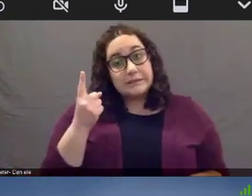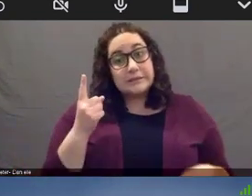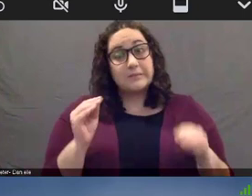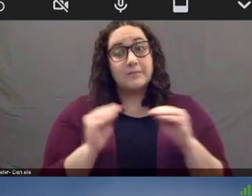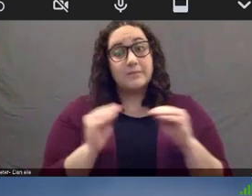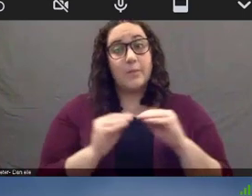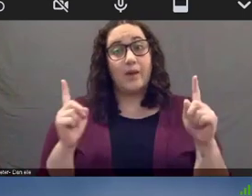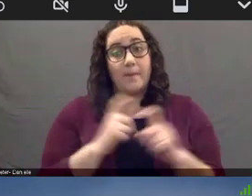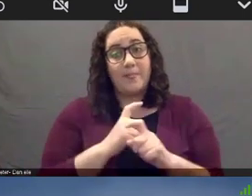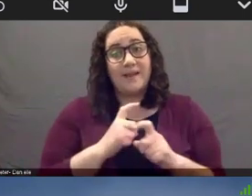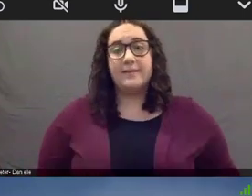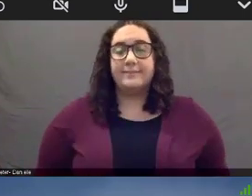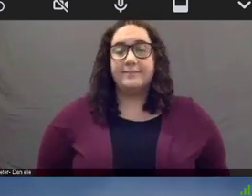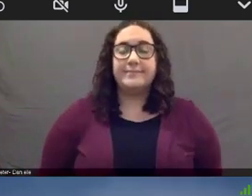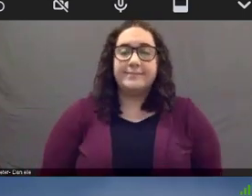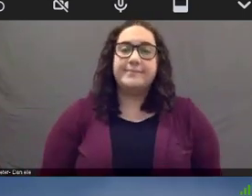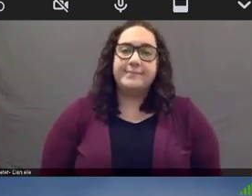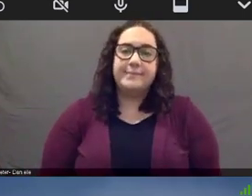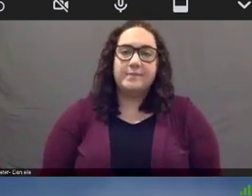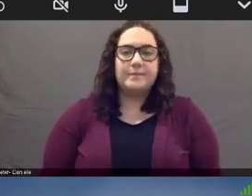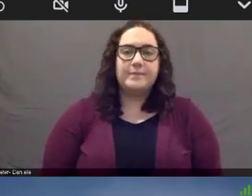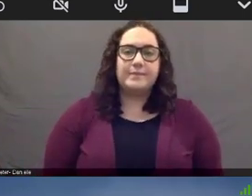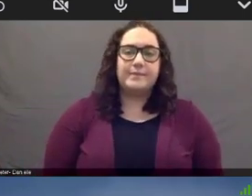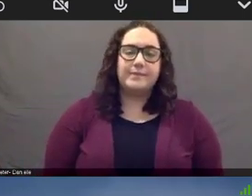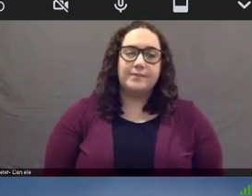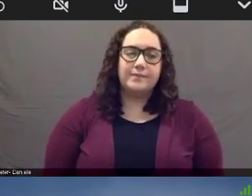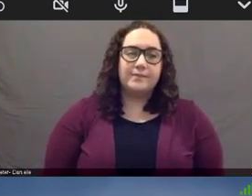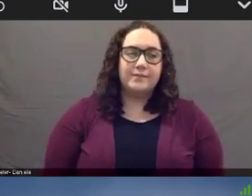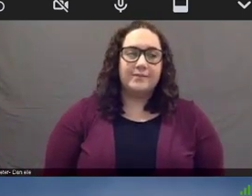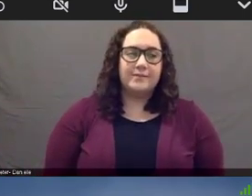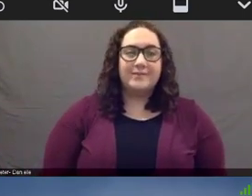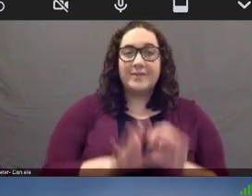as you go from sort of a plane wall to a sphere.